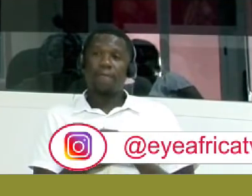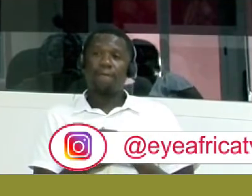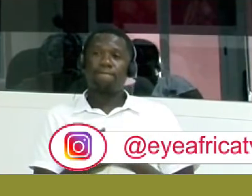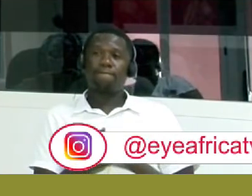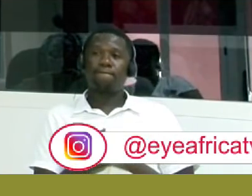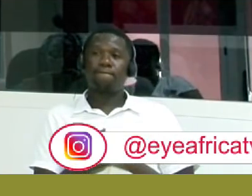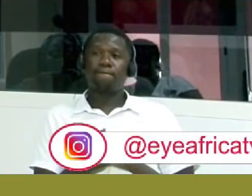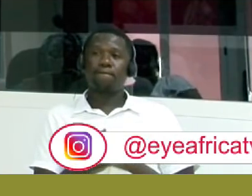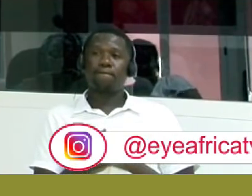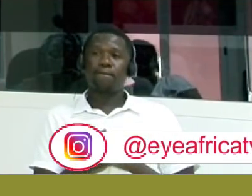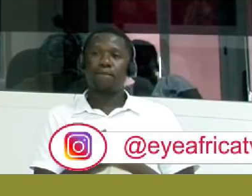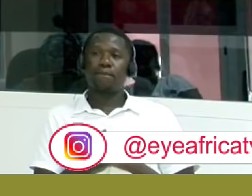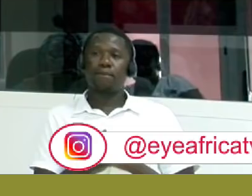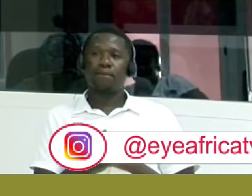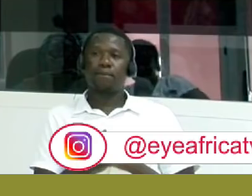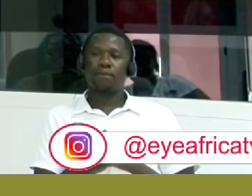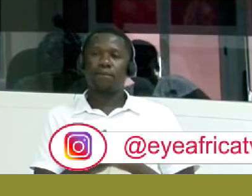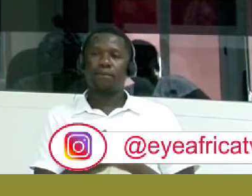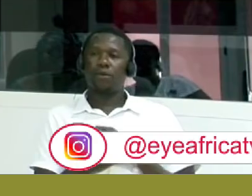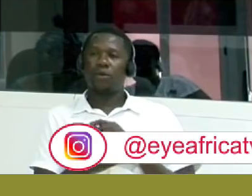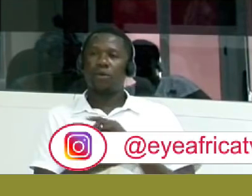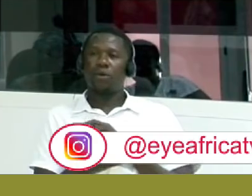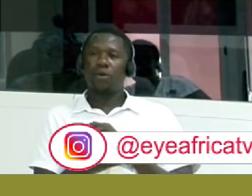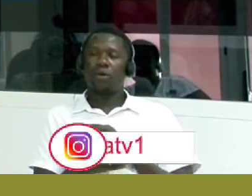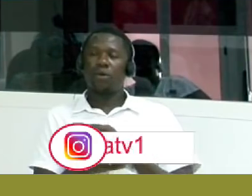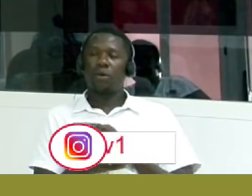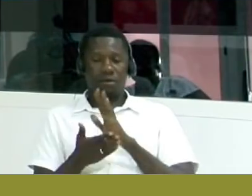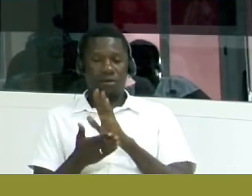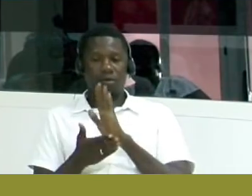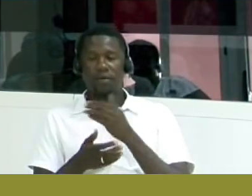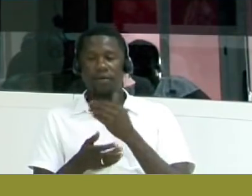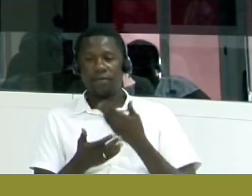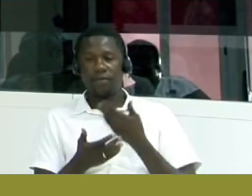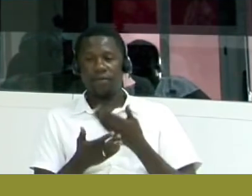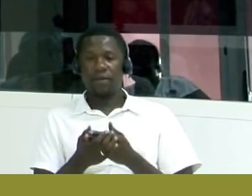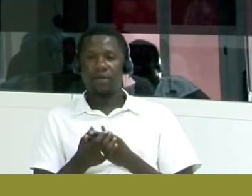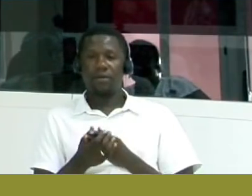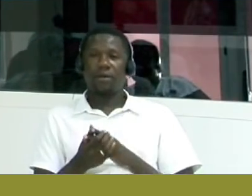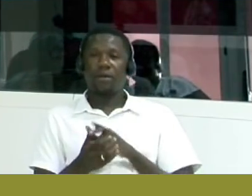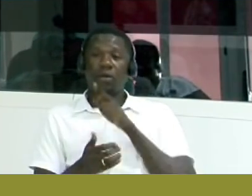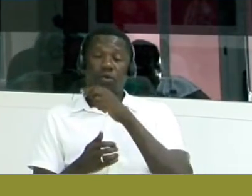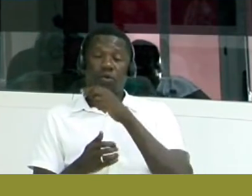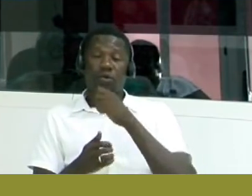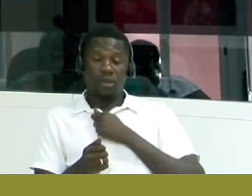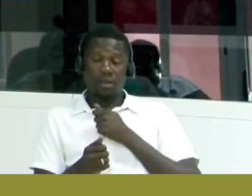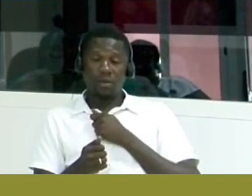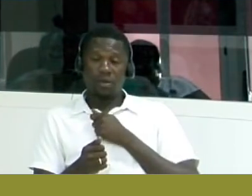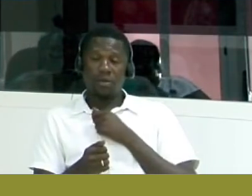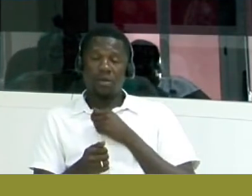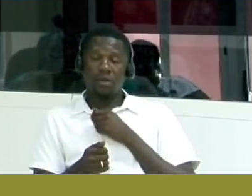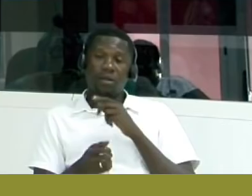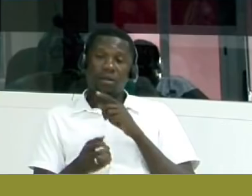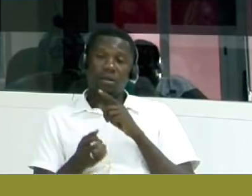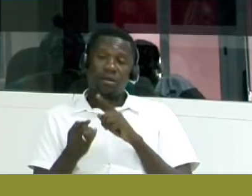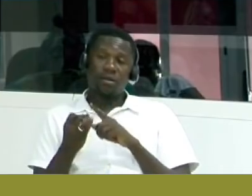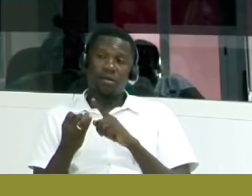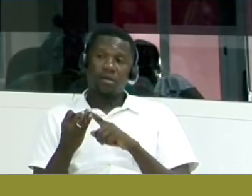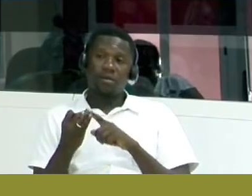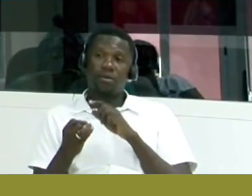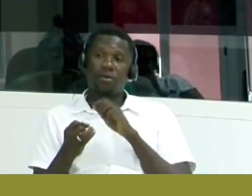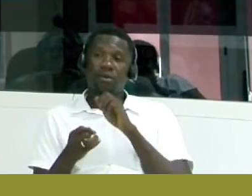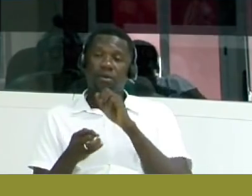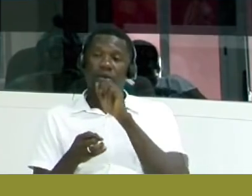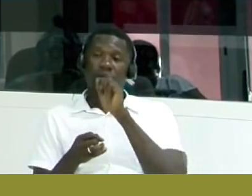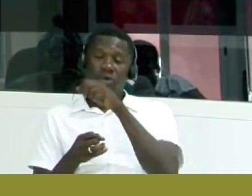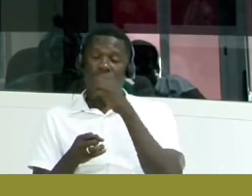job. No, I'm not saying that. Let me finish. Okay. Yeah. You were scared that your